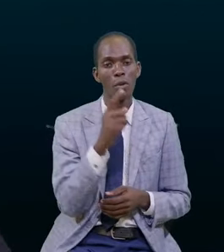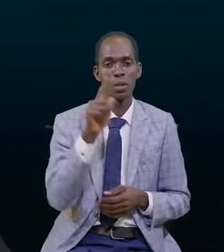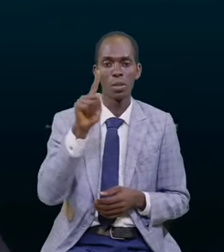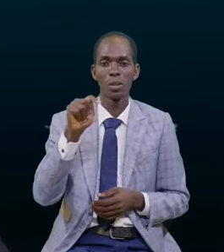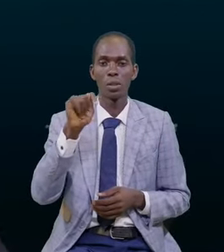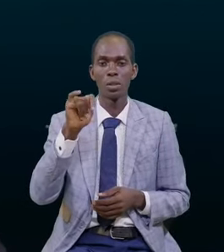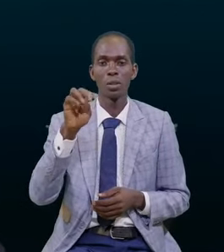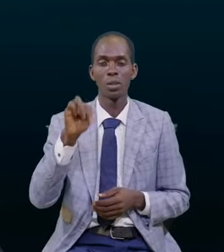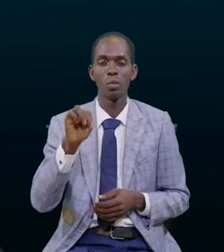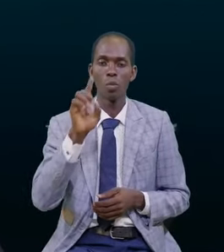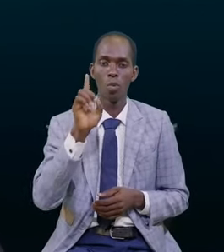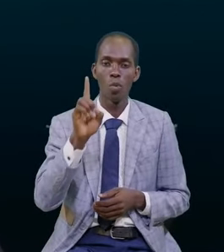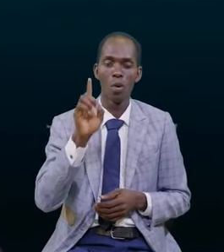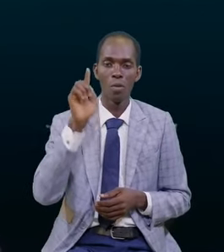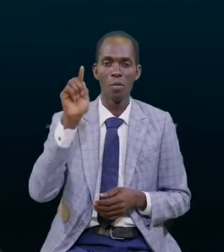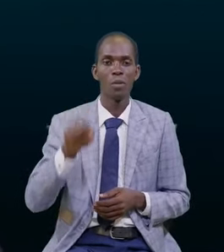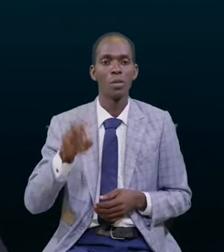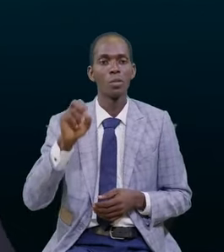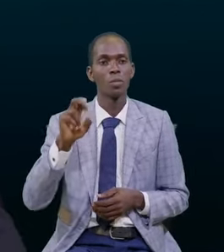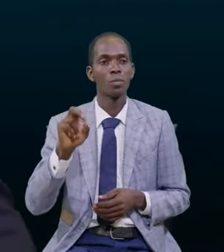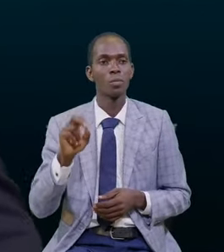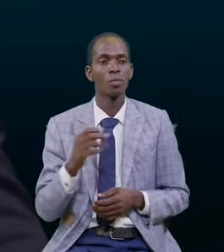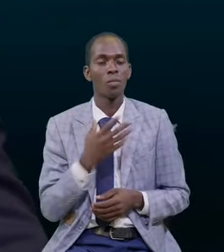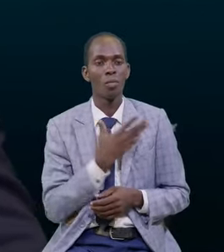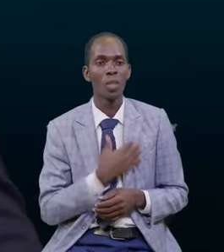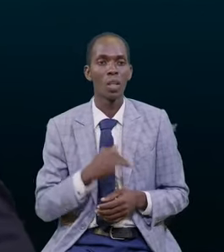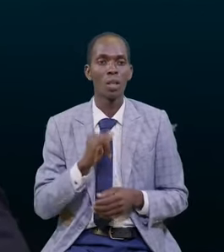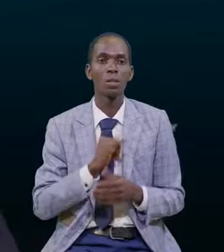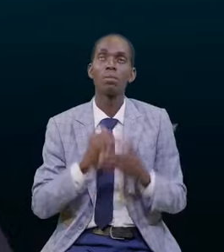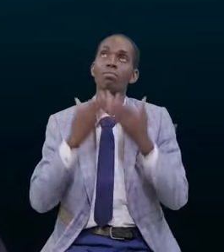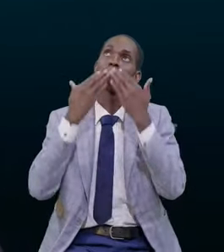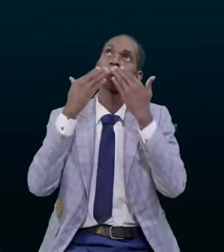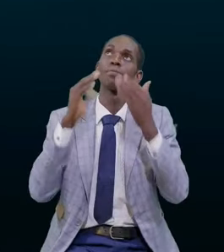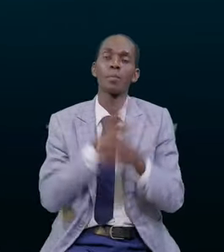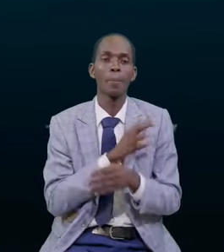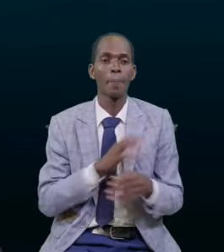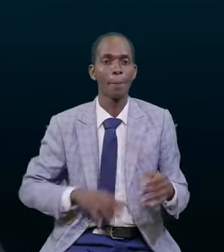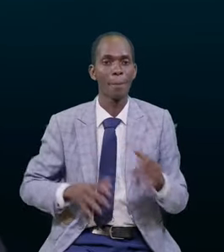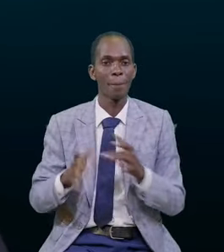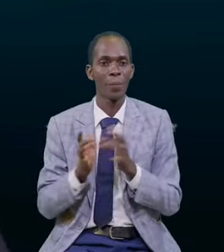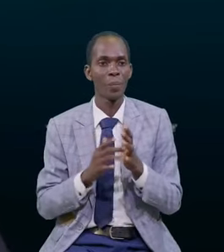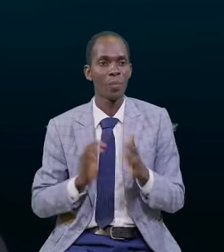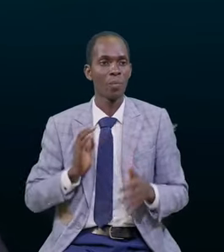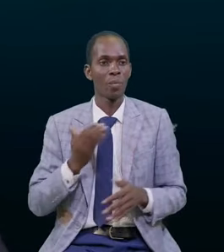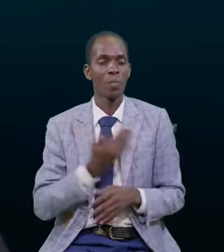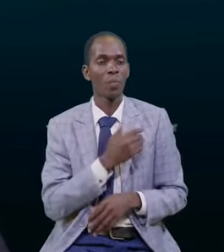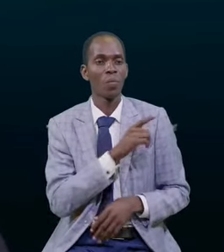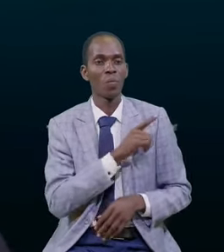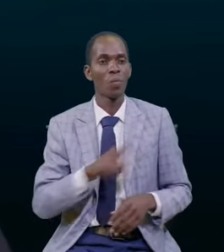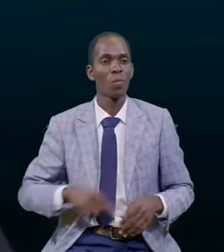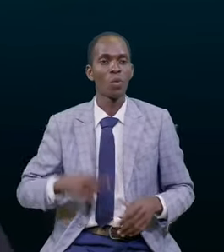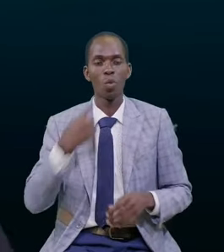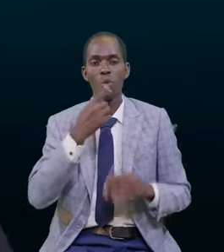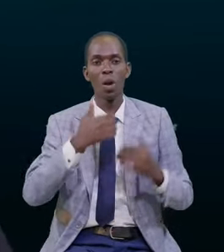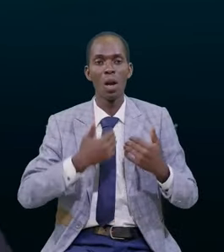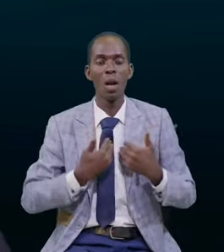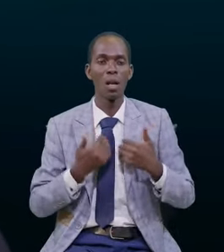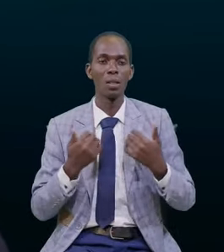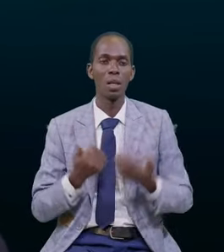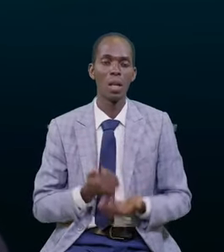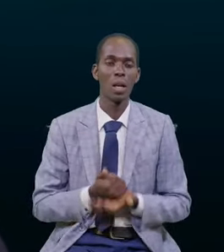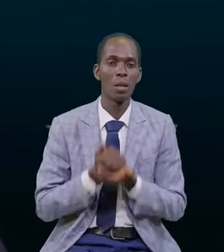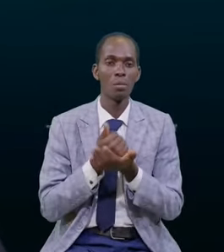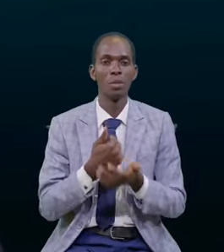1 and from verse 12 and I thank Christ Jesus our lord who has enabled me for that he